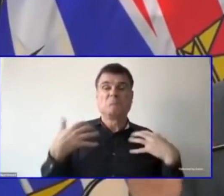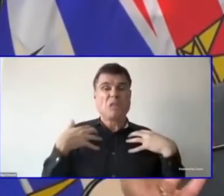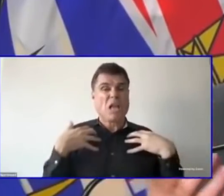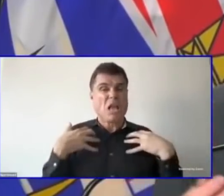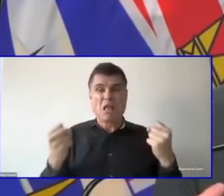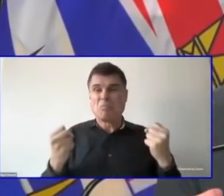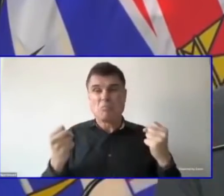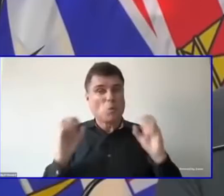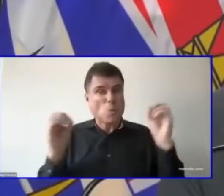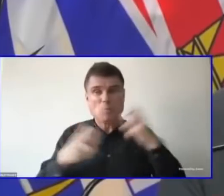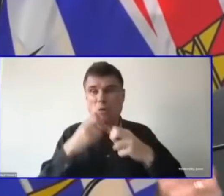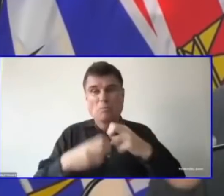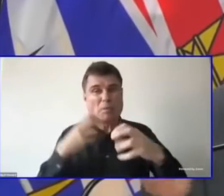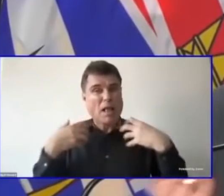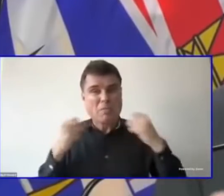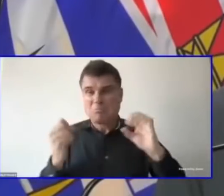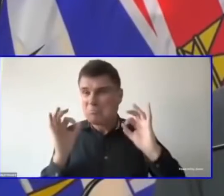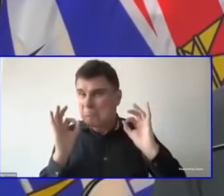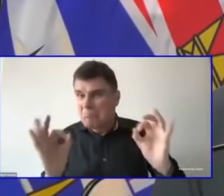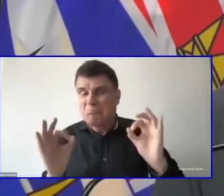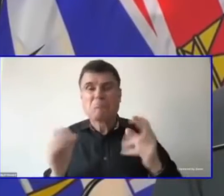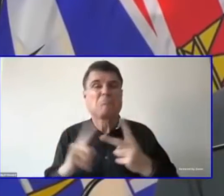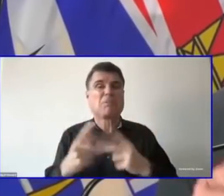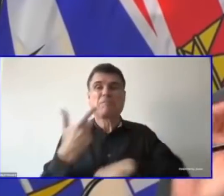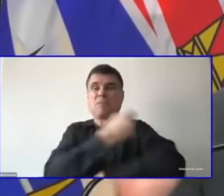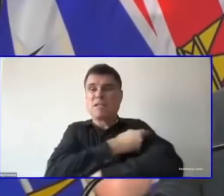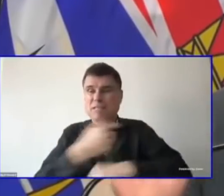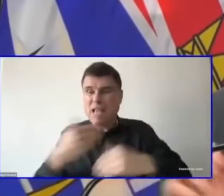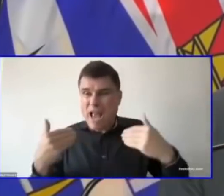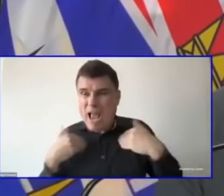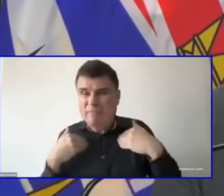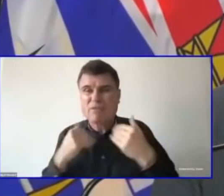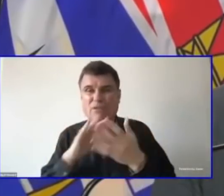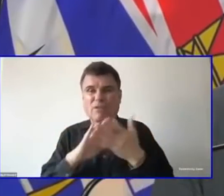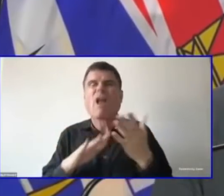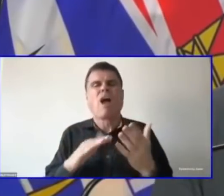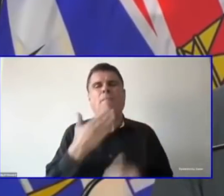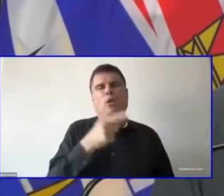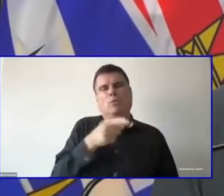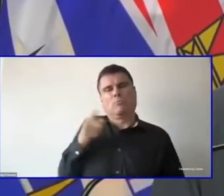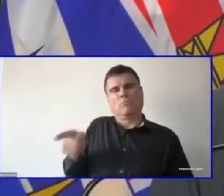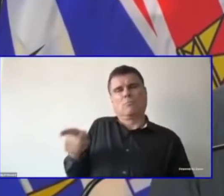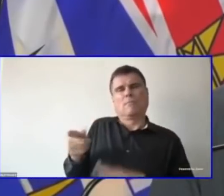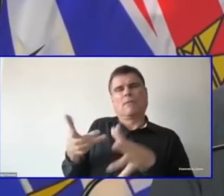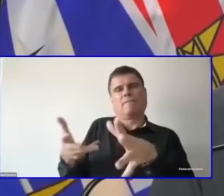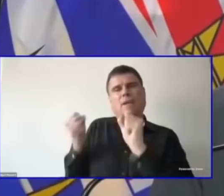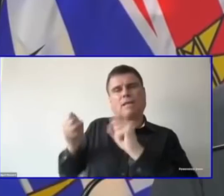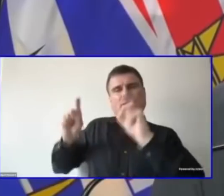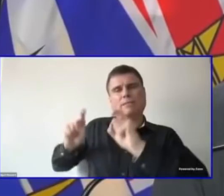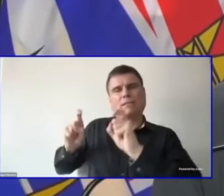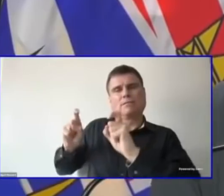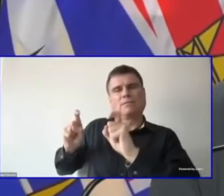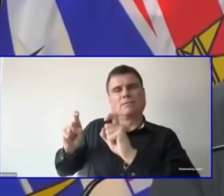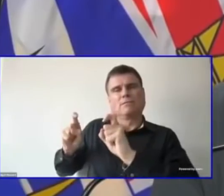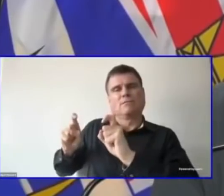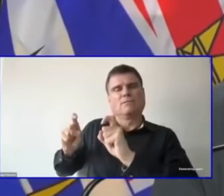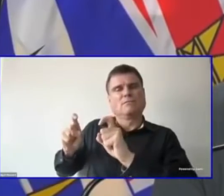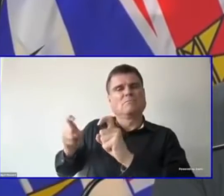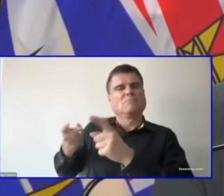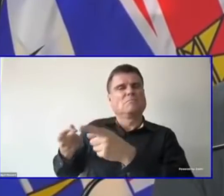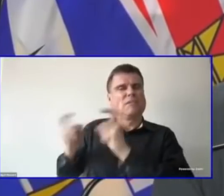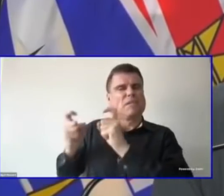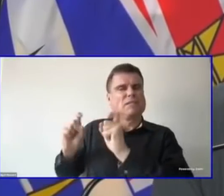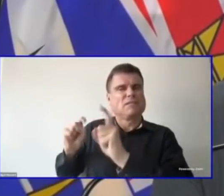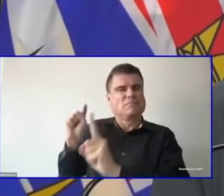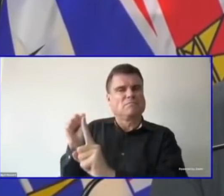and particularly if you're vaccinated, then rapid testing may be the most efficient way for you to get what you need. And for people